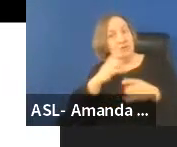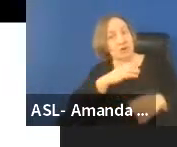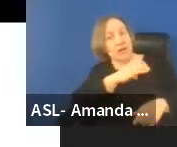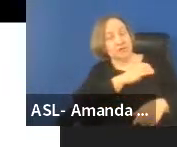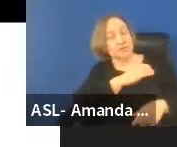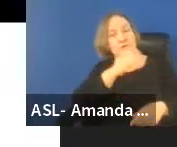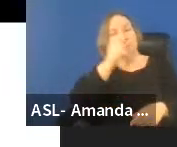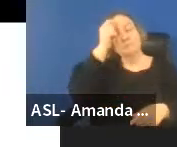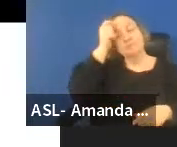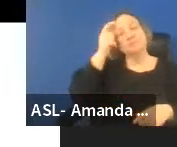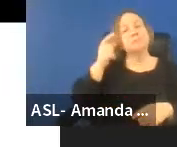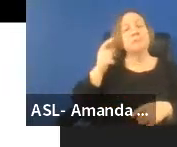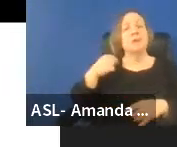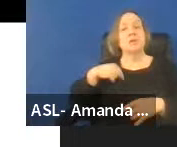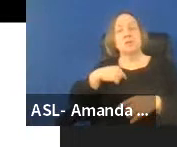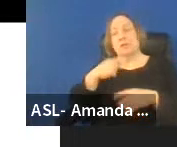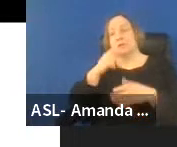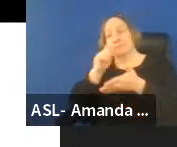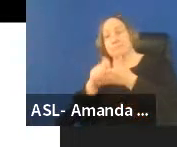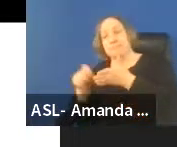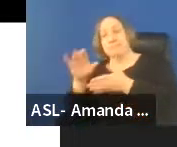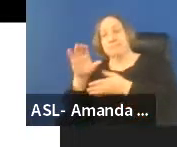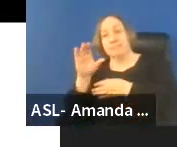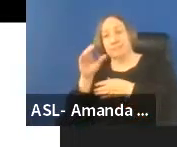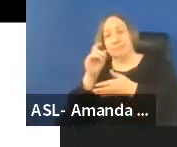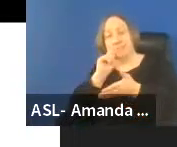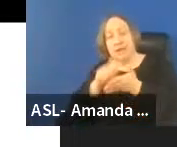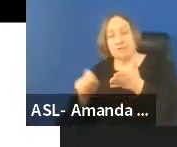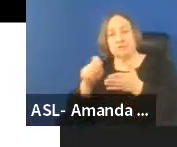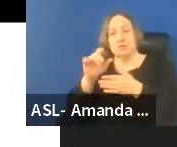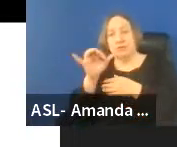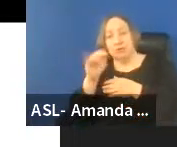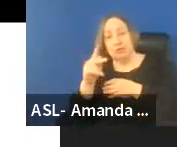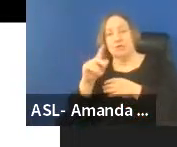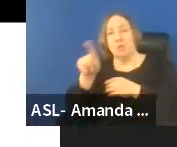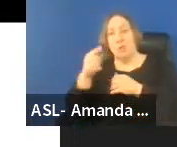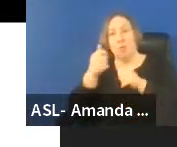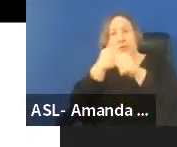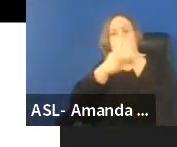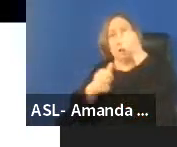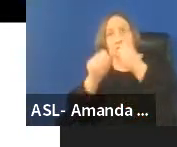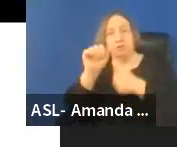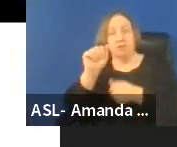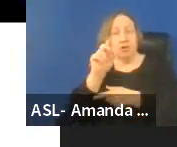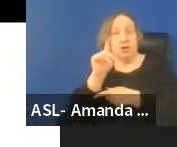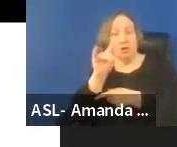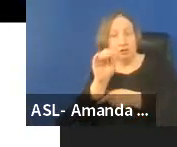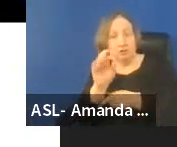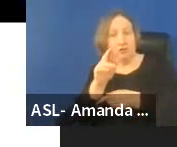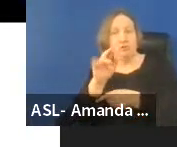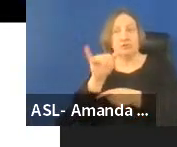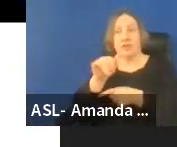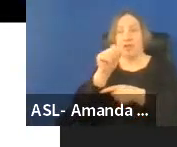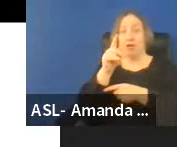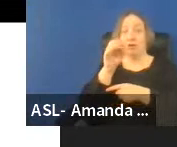the Council Clerk is accountable only to the Auditor, and the Auditor is accountable to the public.